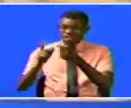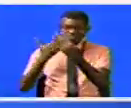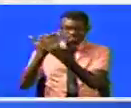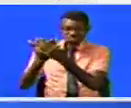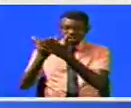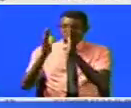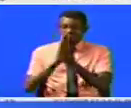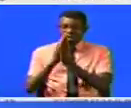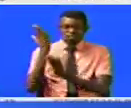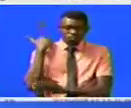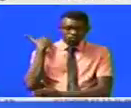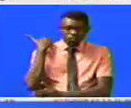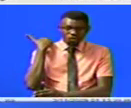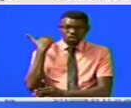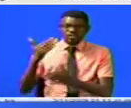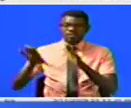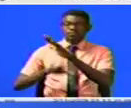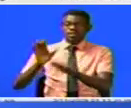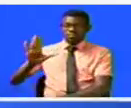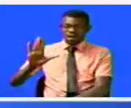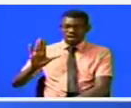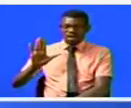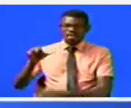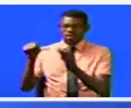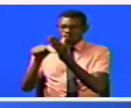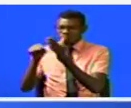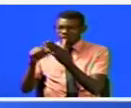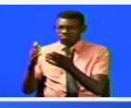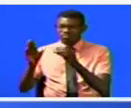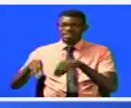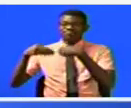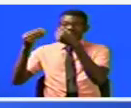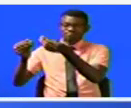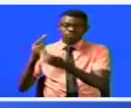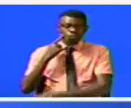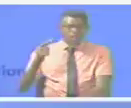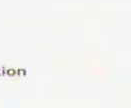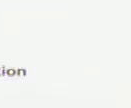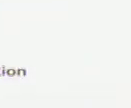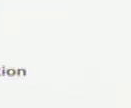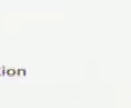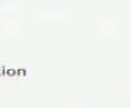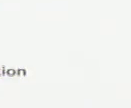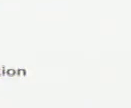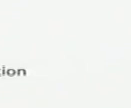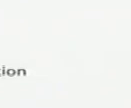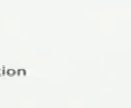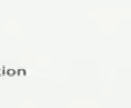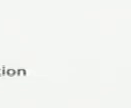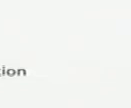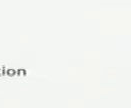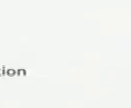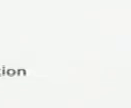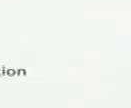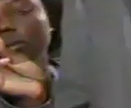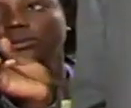alongside his former deputy Stephen Kinuthia for alleged irregular award of 100 million shillings tender for procurement of an